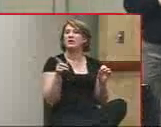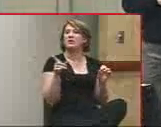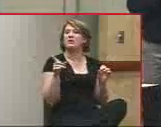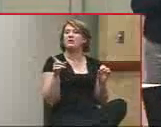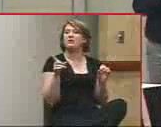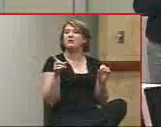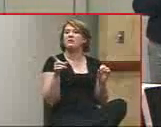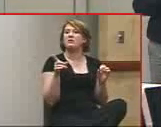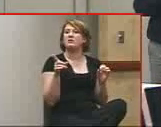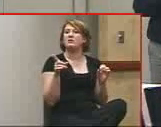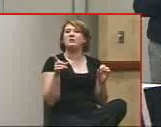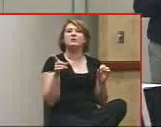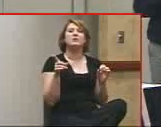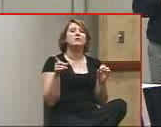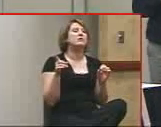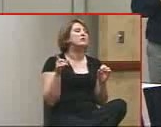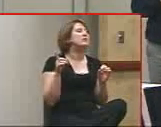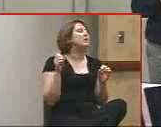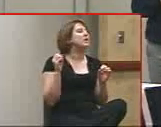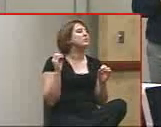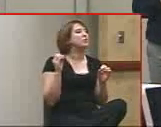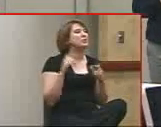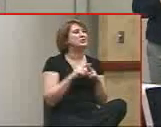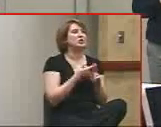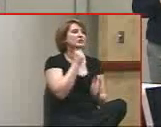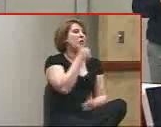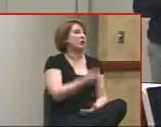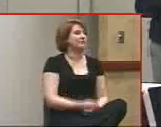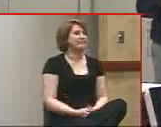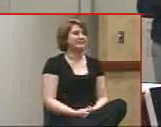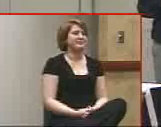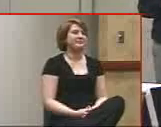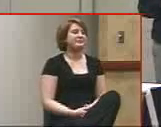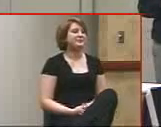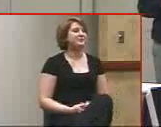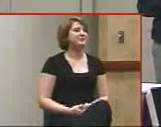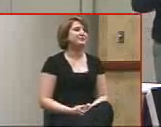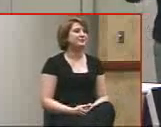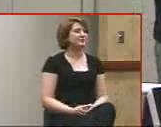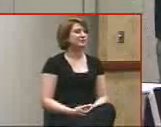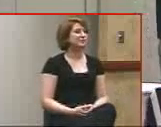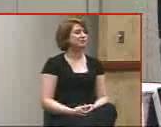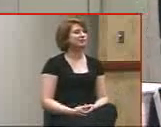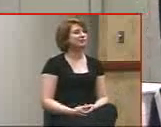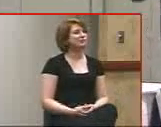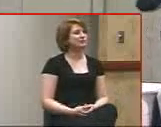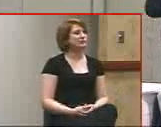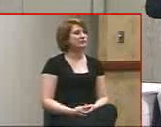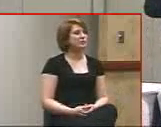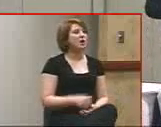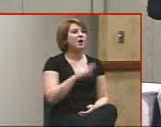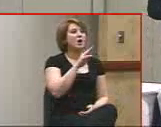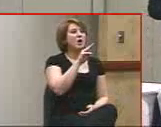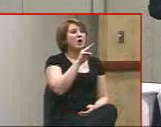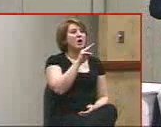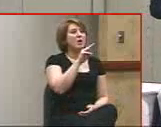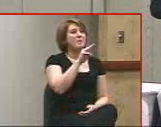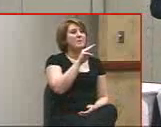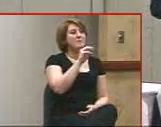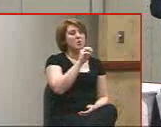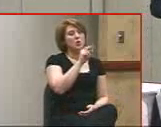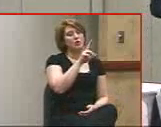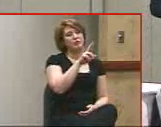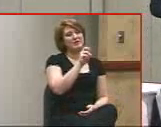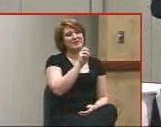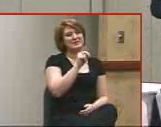Okay, so let's say we're going to start this tomorrow. And Maureen sitting next to you is